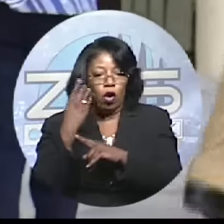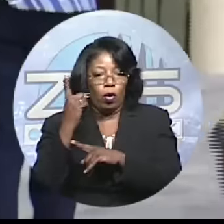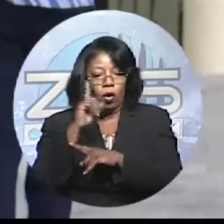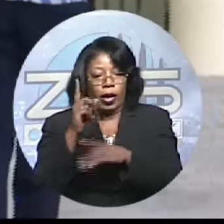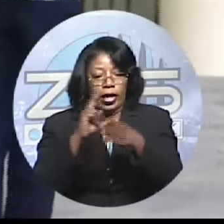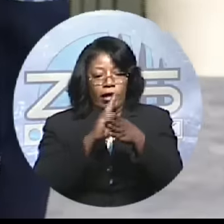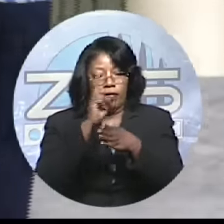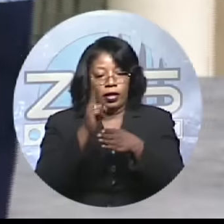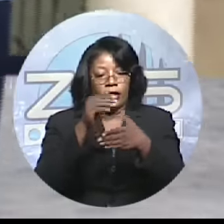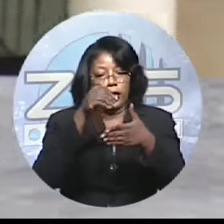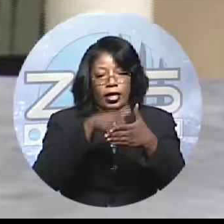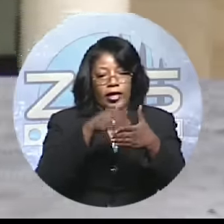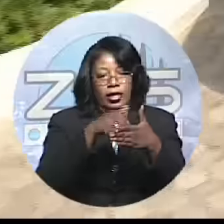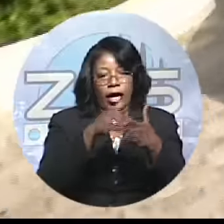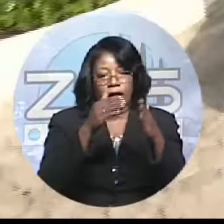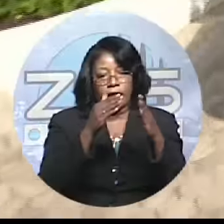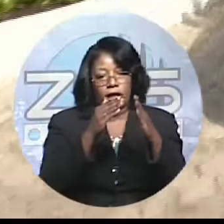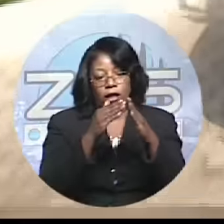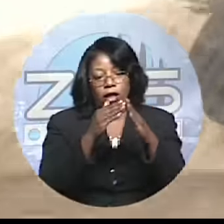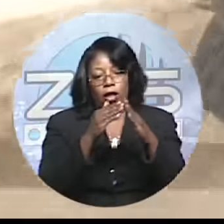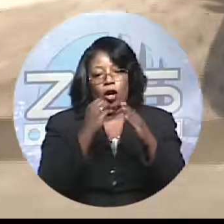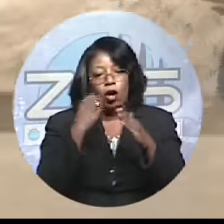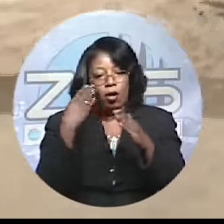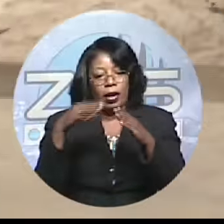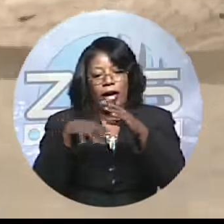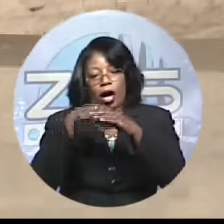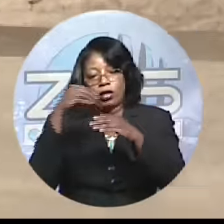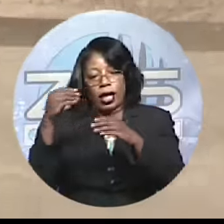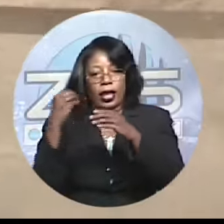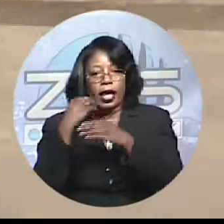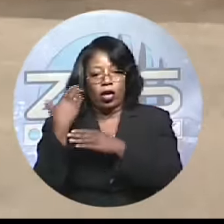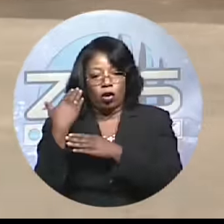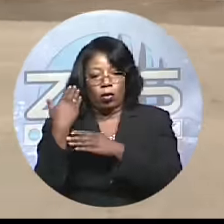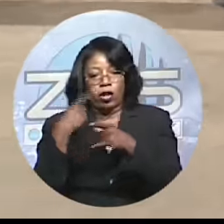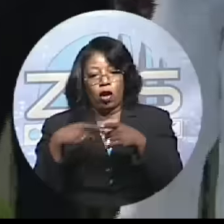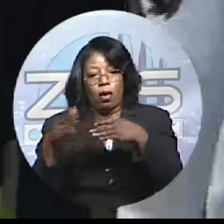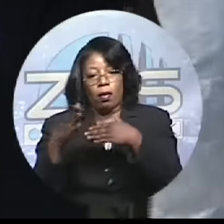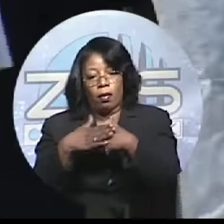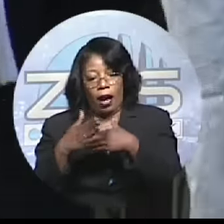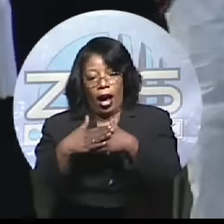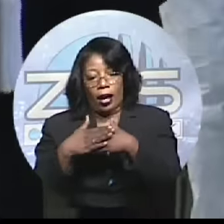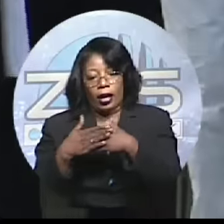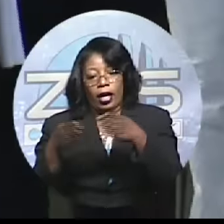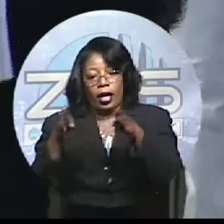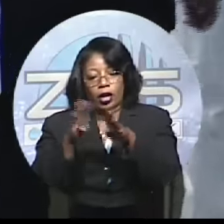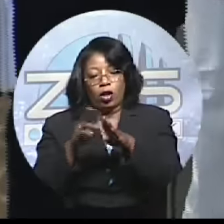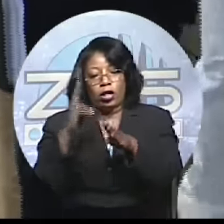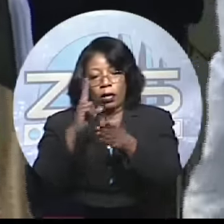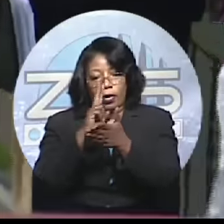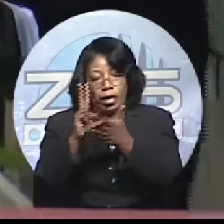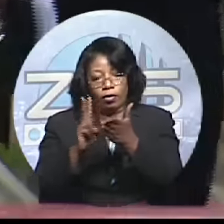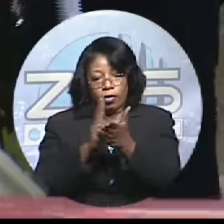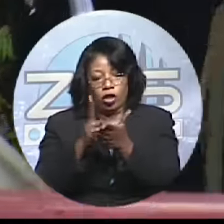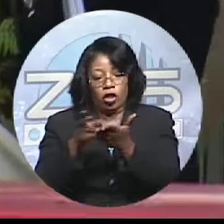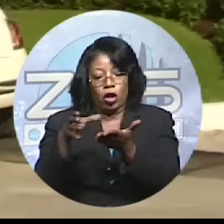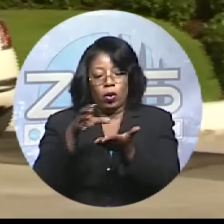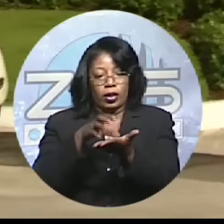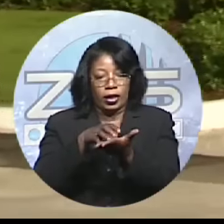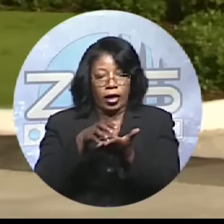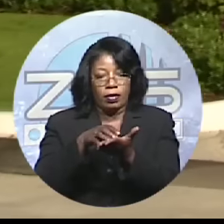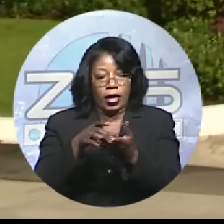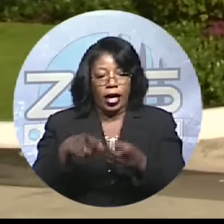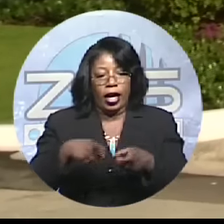videotaped the exterior and interior of the crime scene. Dean says he returned to CDU and later signed and sealed the videotapes and handed them over to